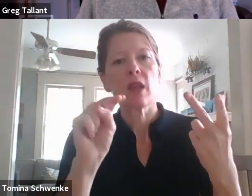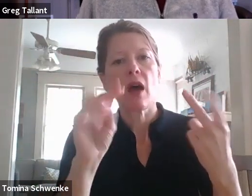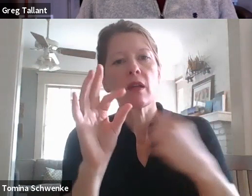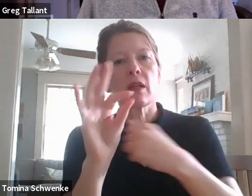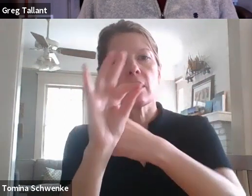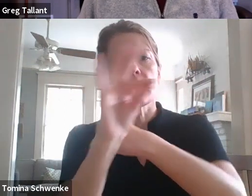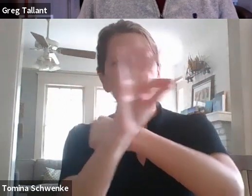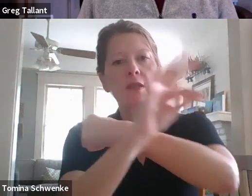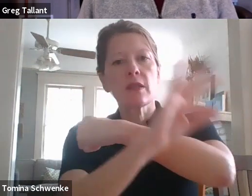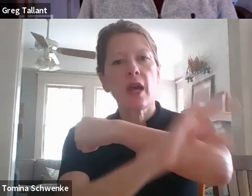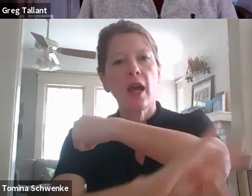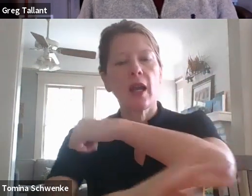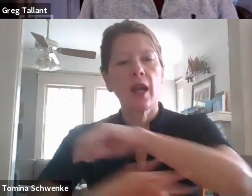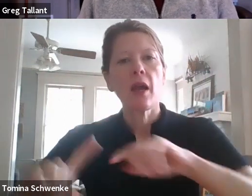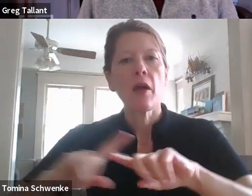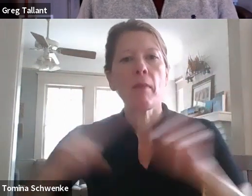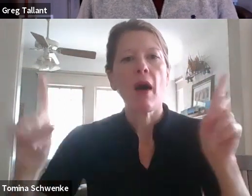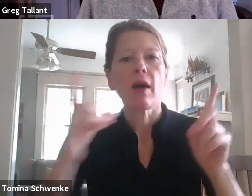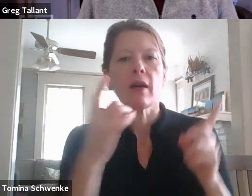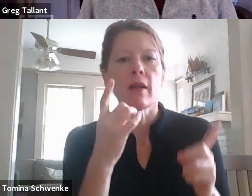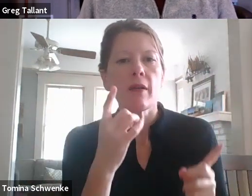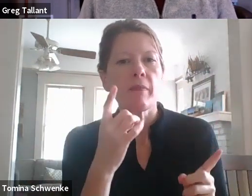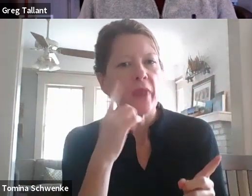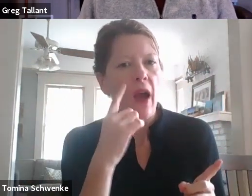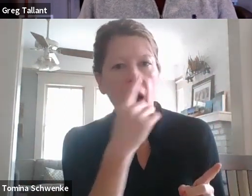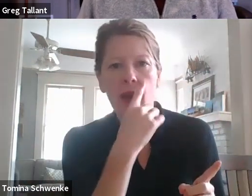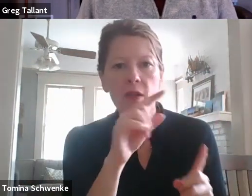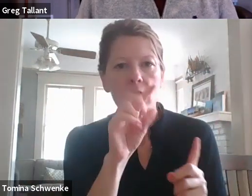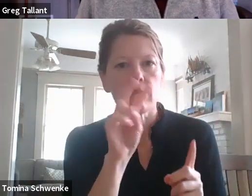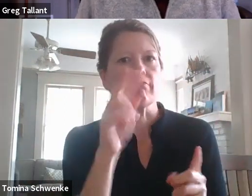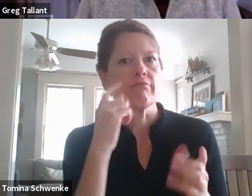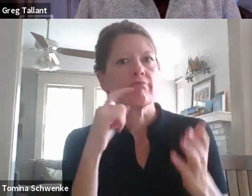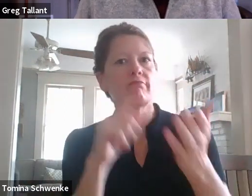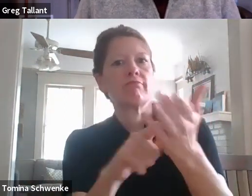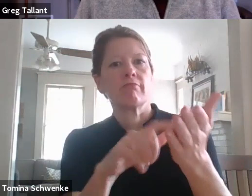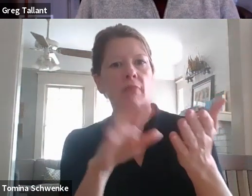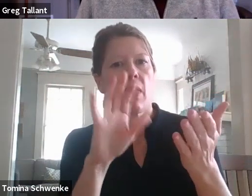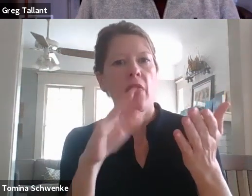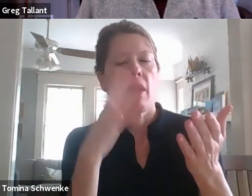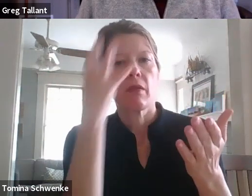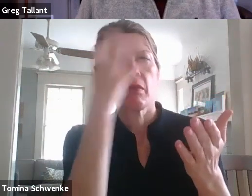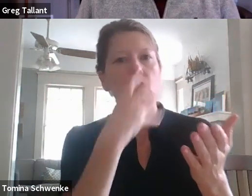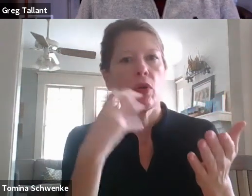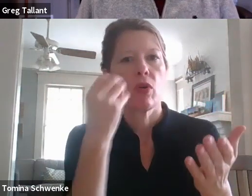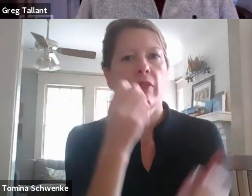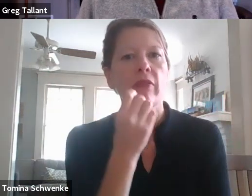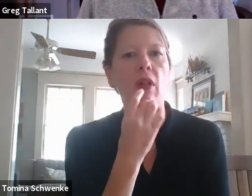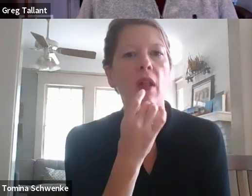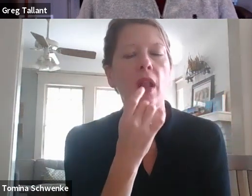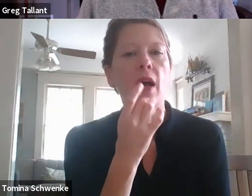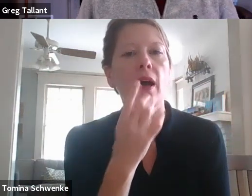eyes behold the vesper light, we sing your praises,